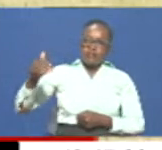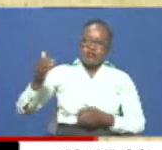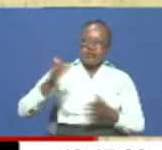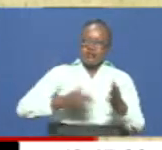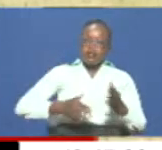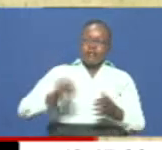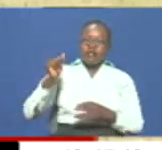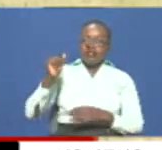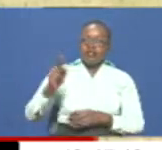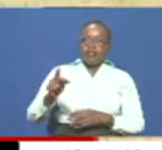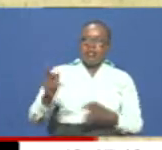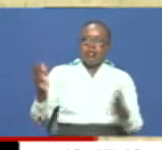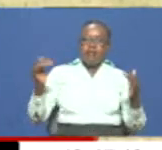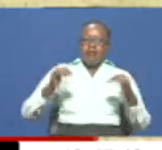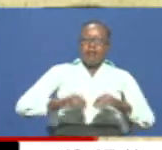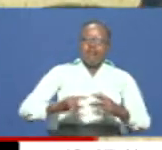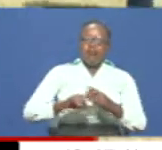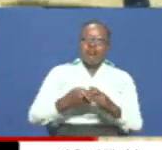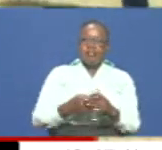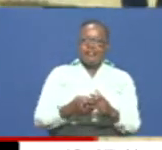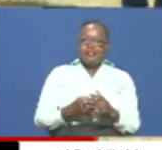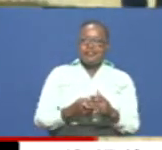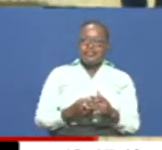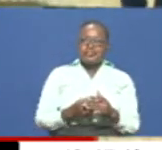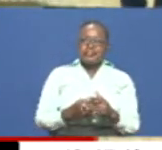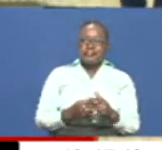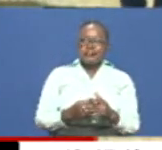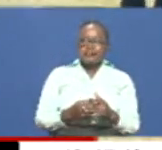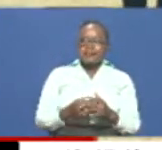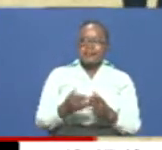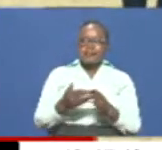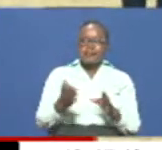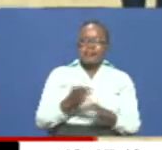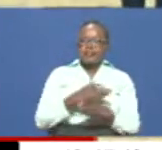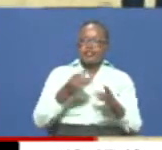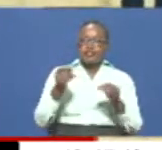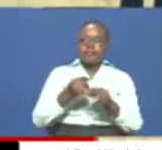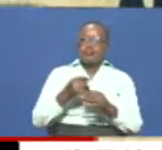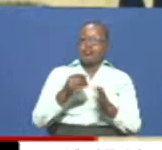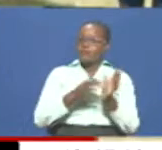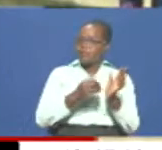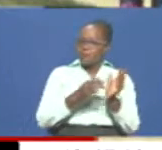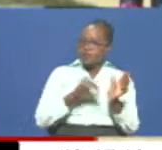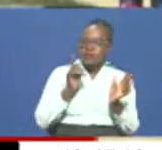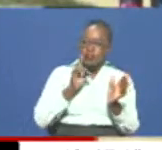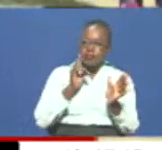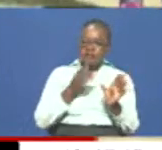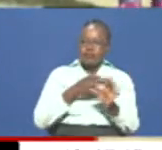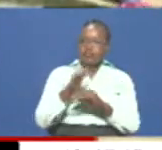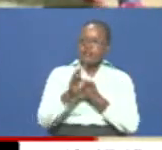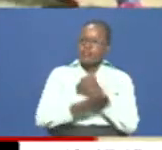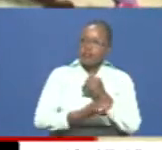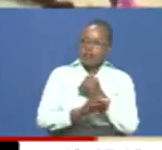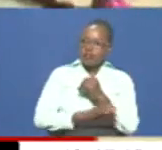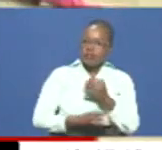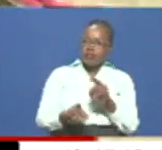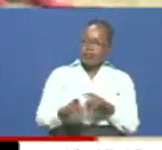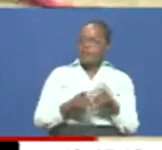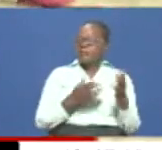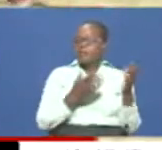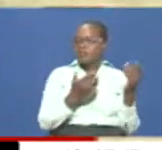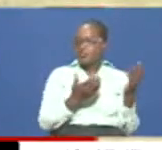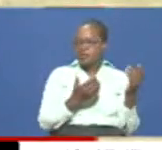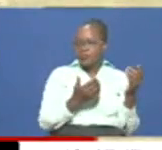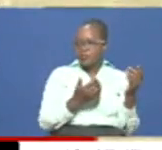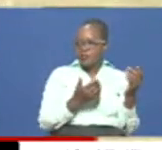Kenya seminar has just begun here in Ngong before it heads to Machakos tomorrow and across the country, as we'll be expecting close